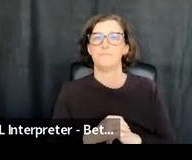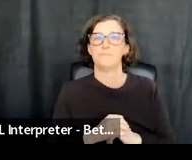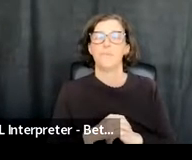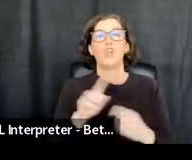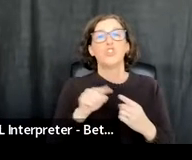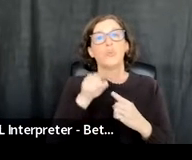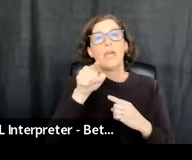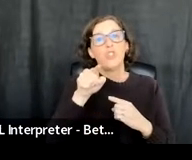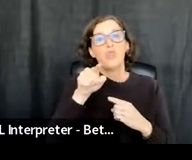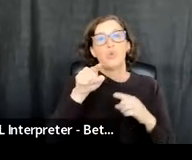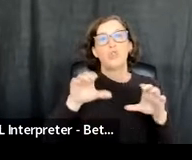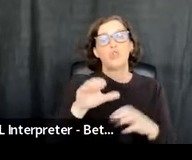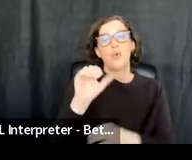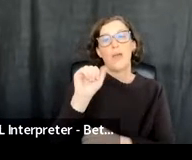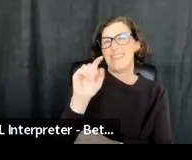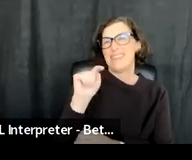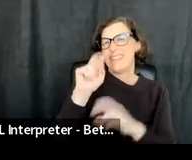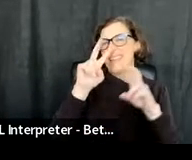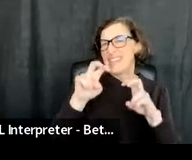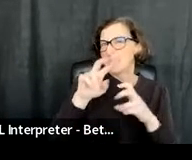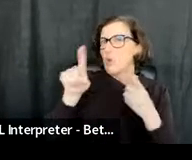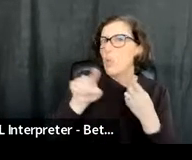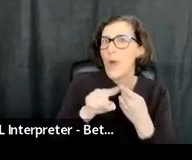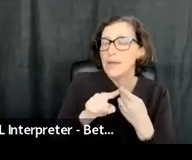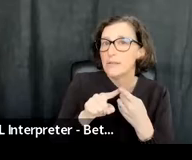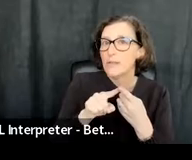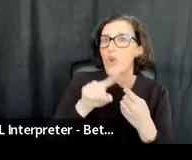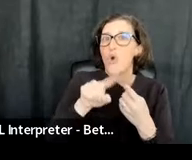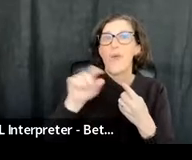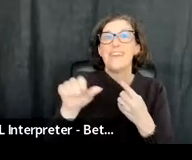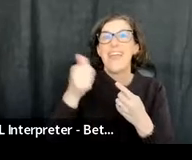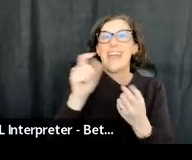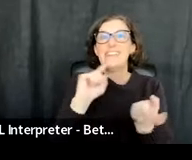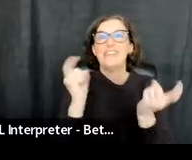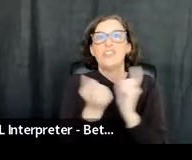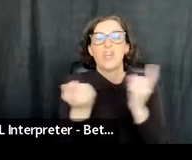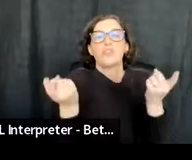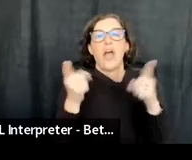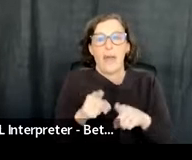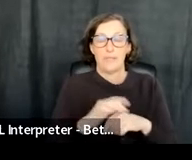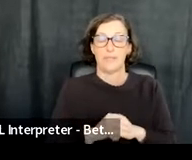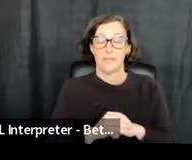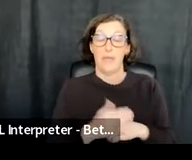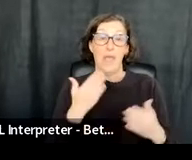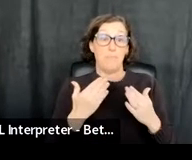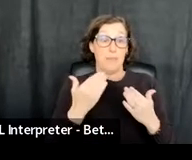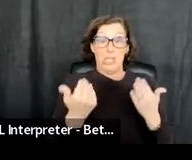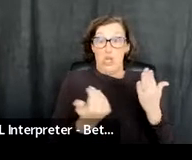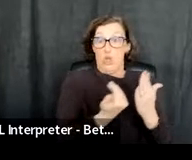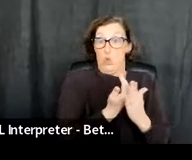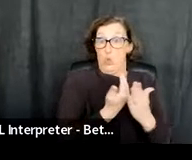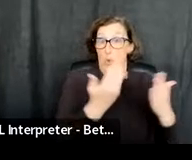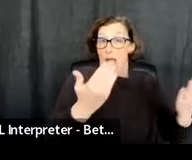AT assessment? Well, basically when any change occurs. So it could be that new hire scenario that